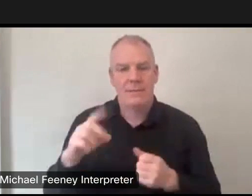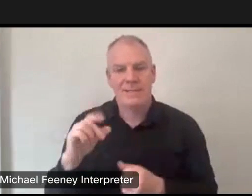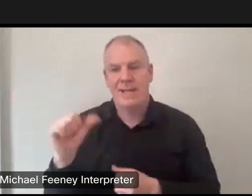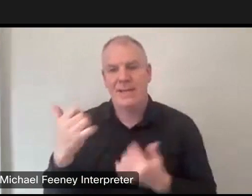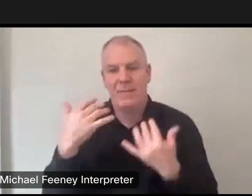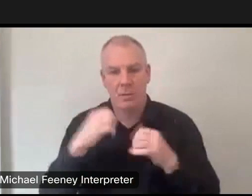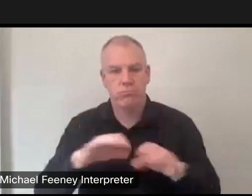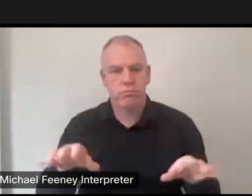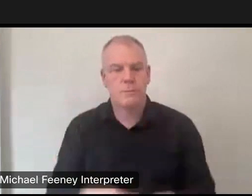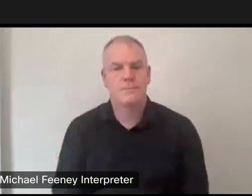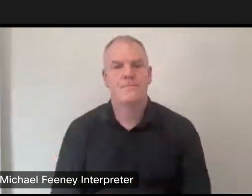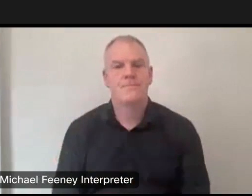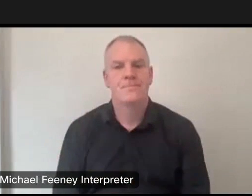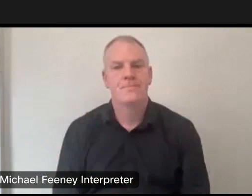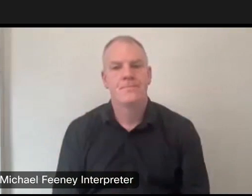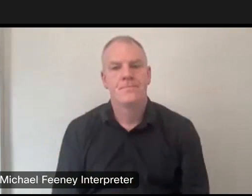Great, Lorraine, thank you.